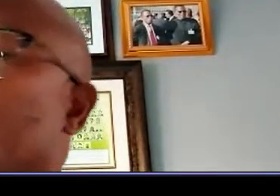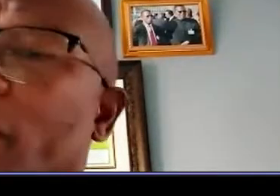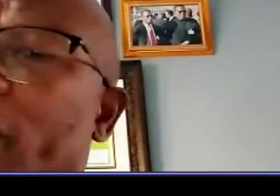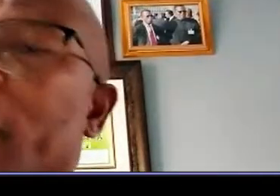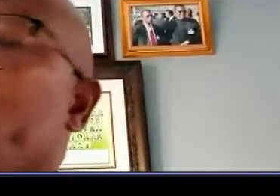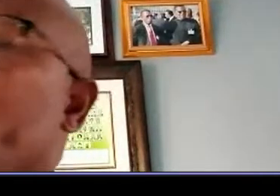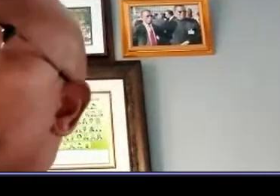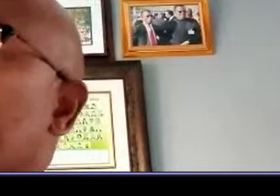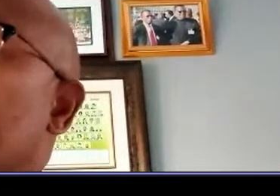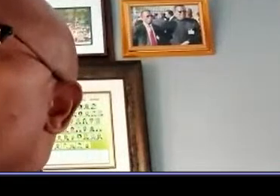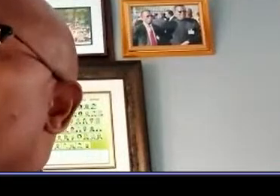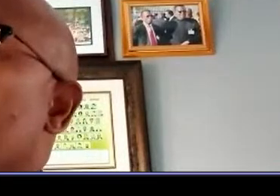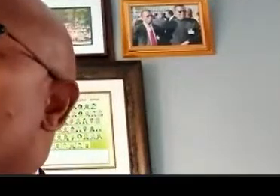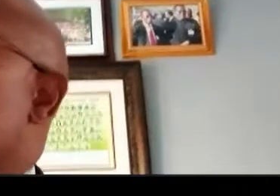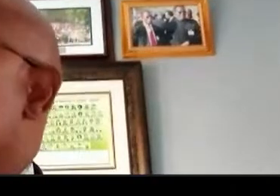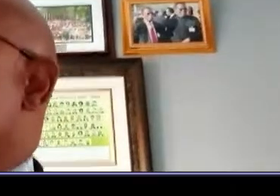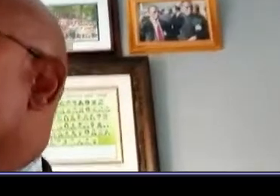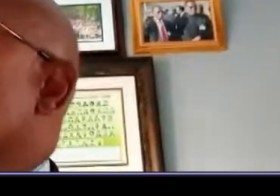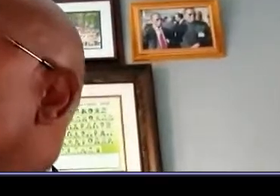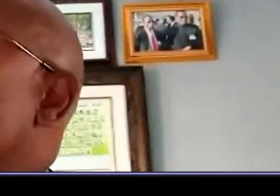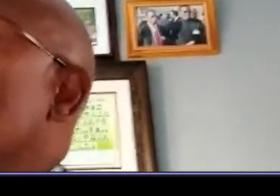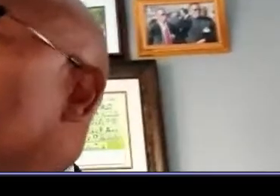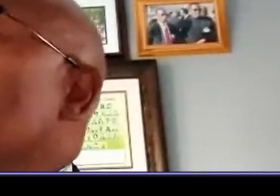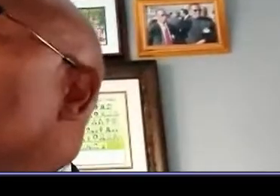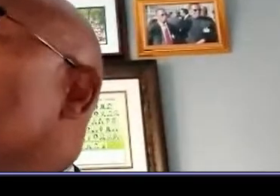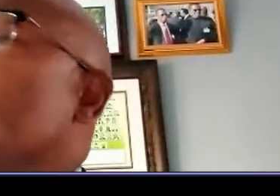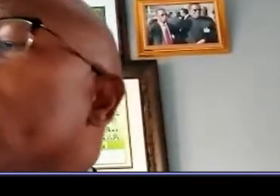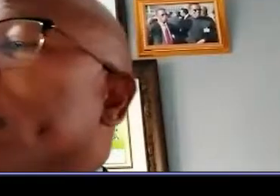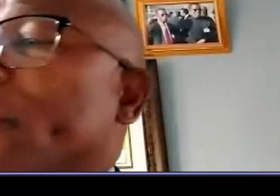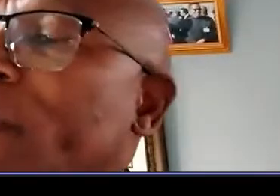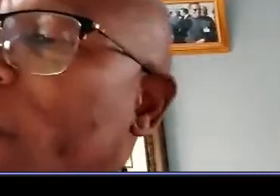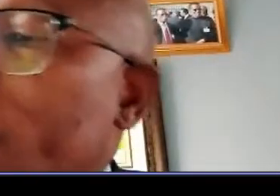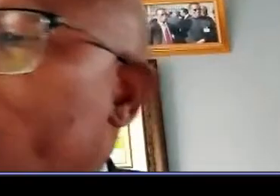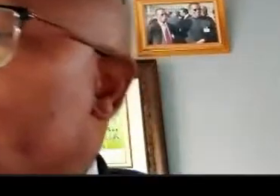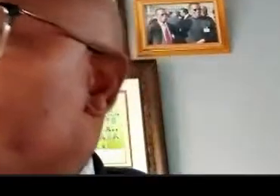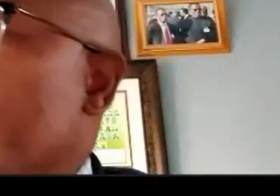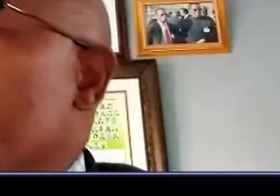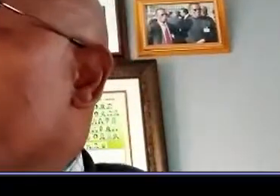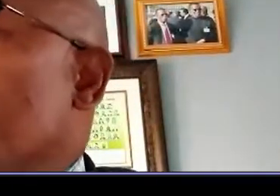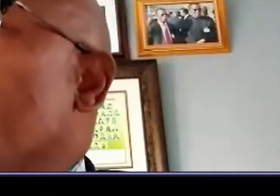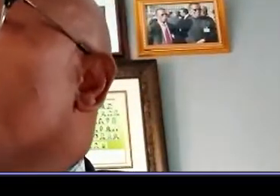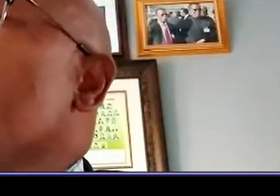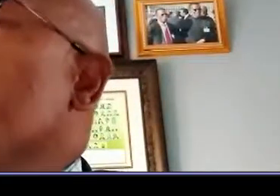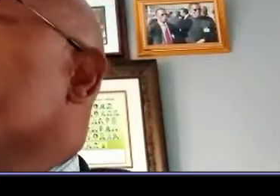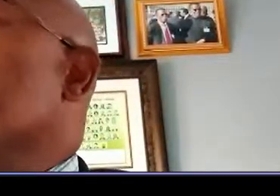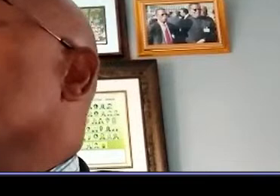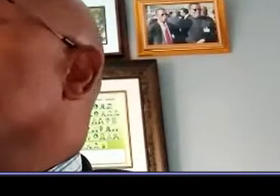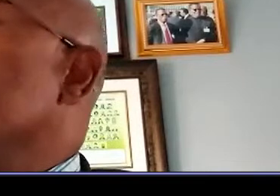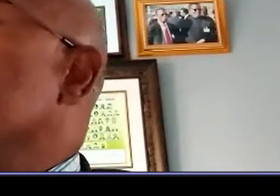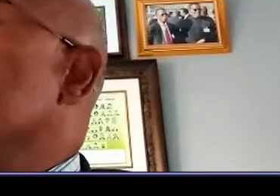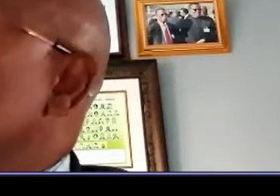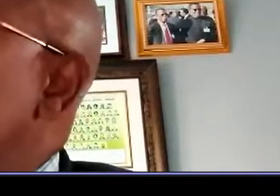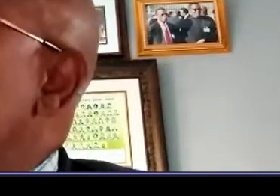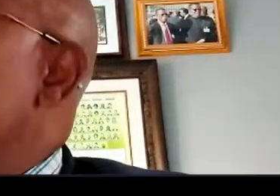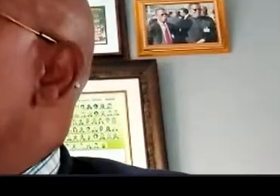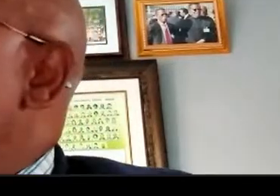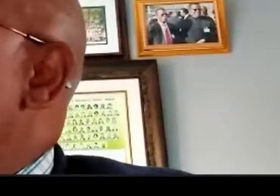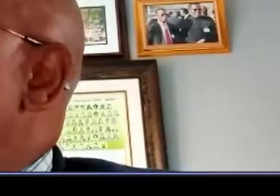which devastated KwaZulu-Natal will go down in history as one of the worst